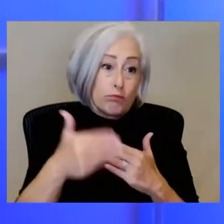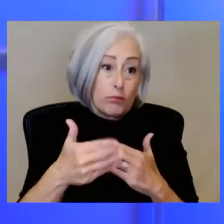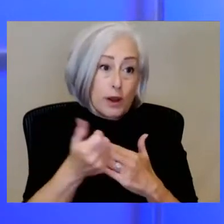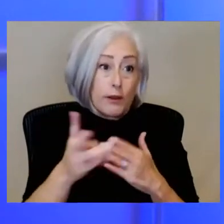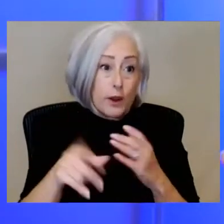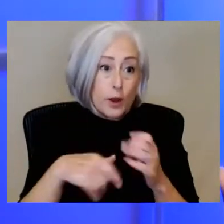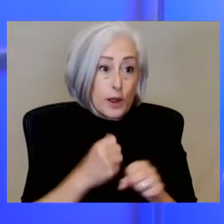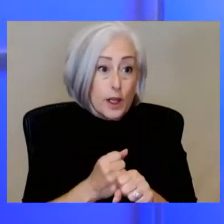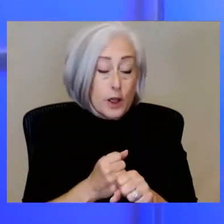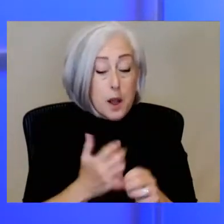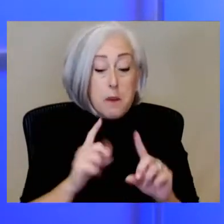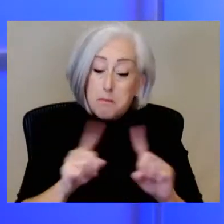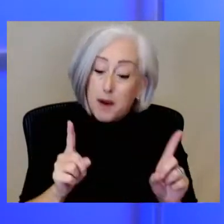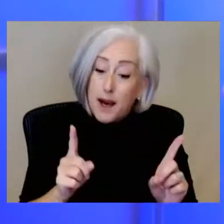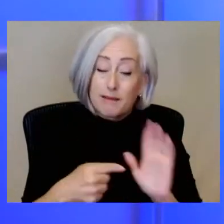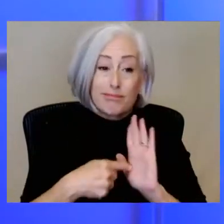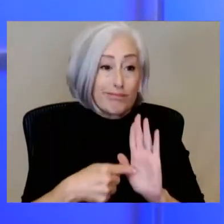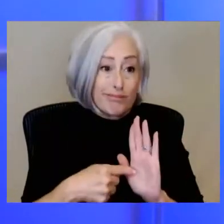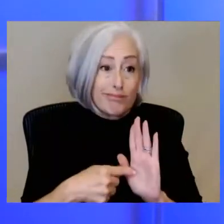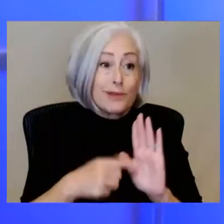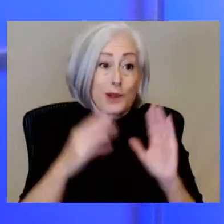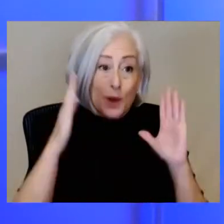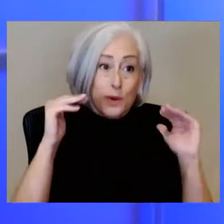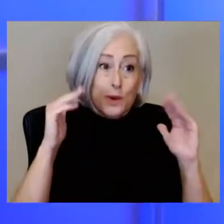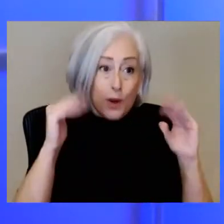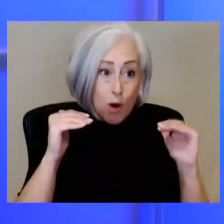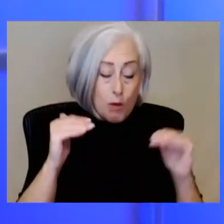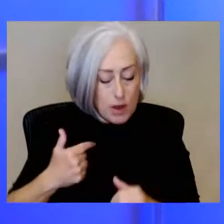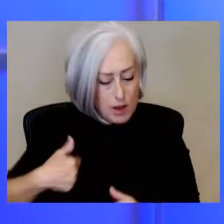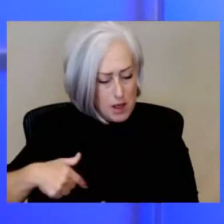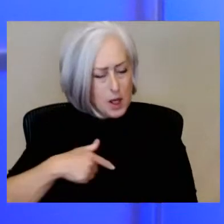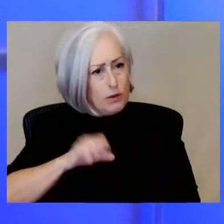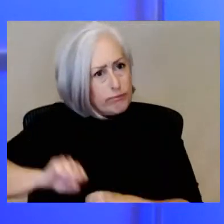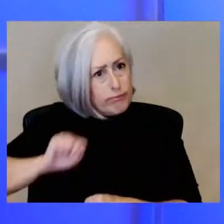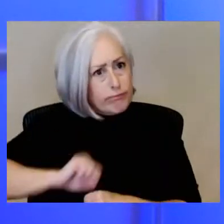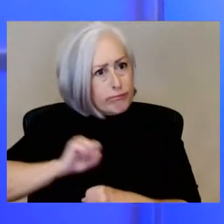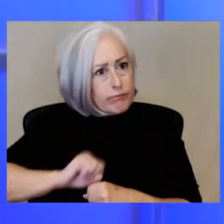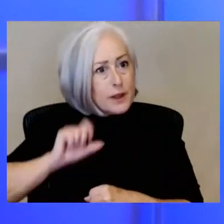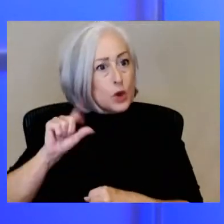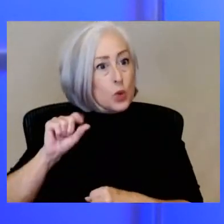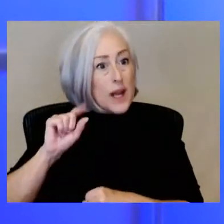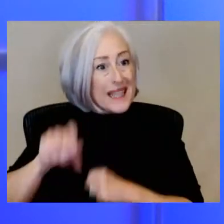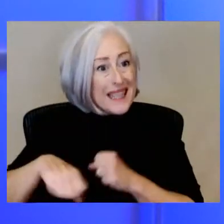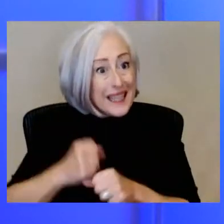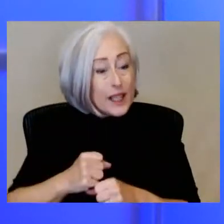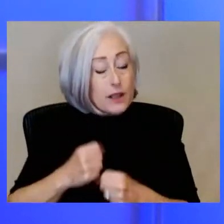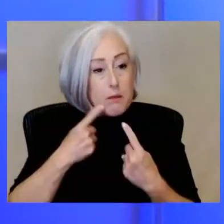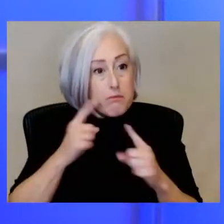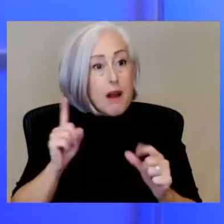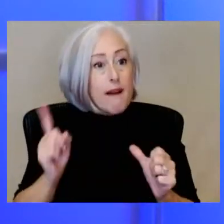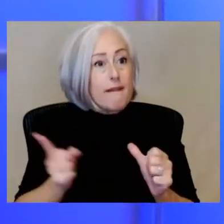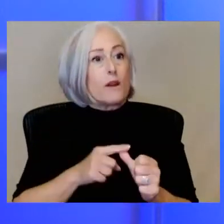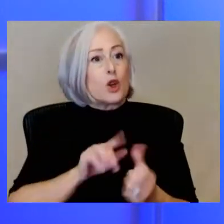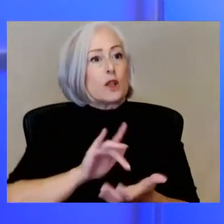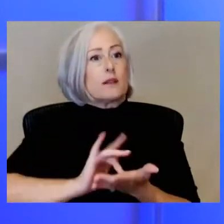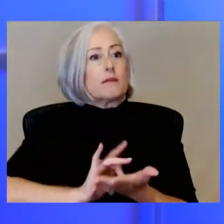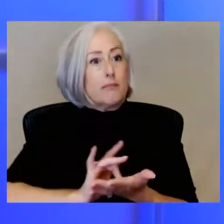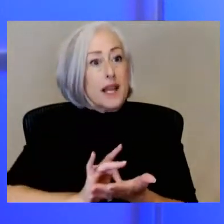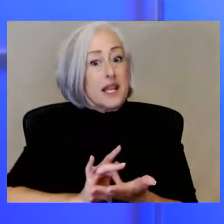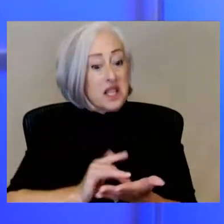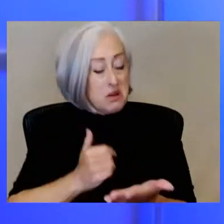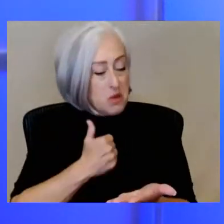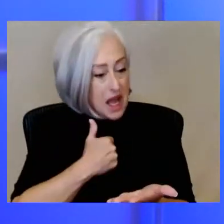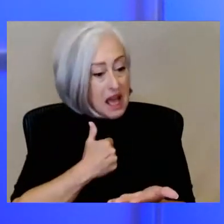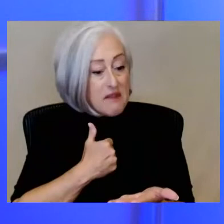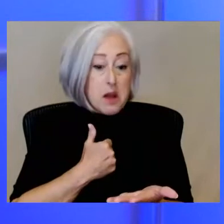And we've been working hard for 20 years, and this is the first drug that really has come out, and it's a sign that we're making